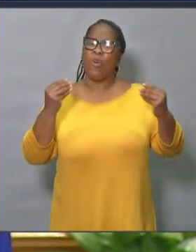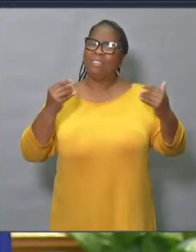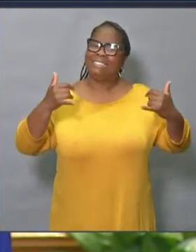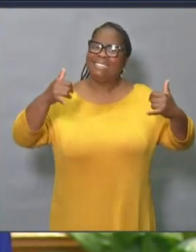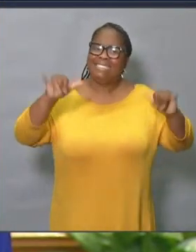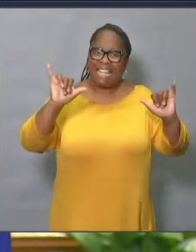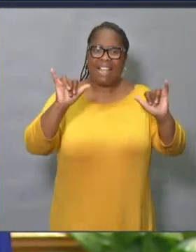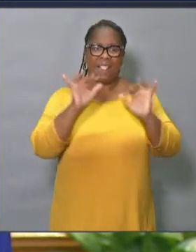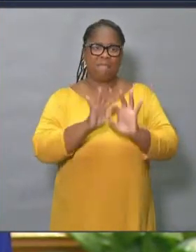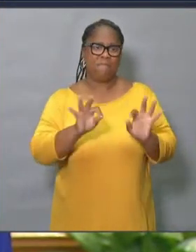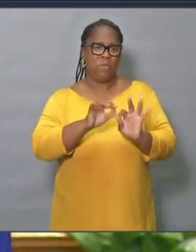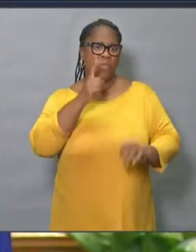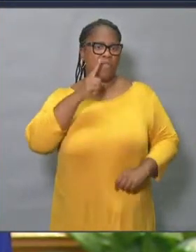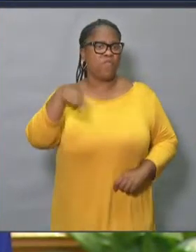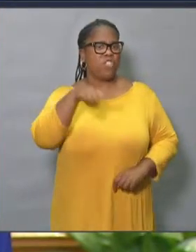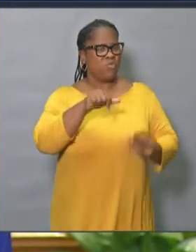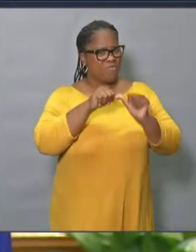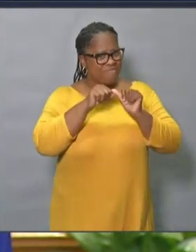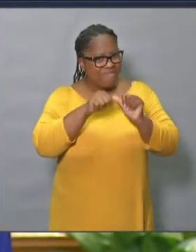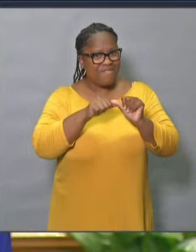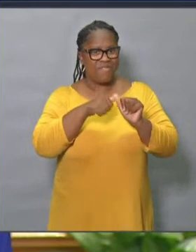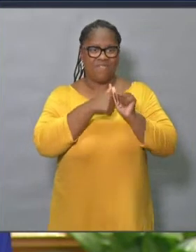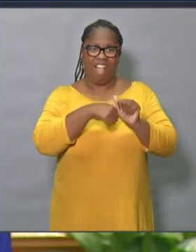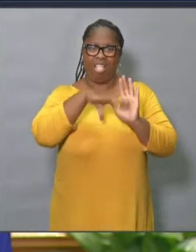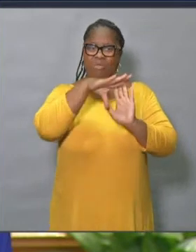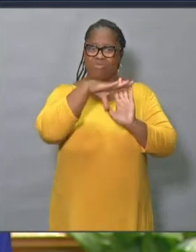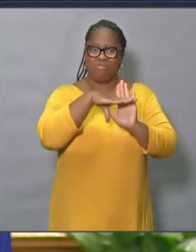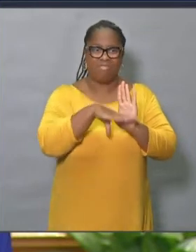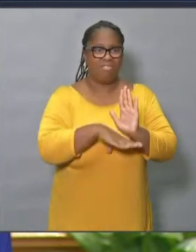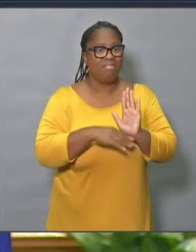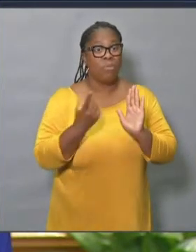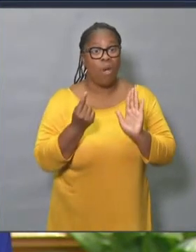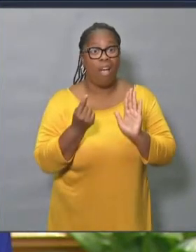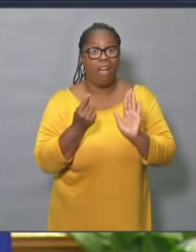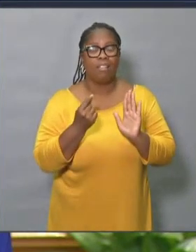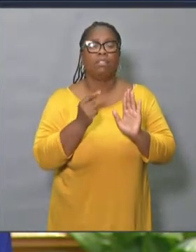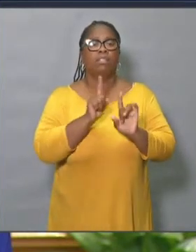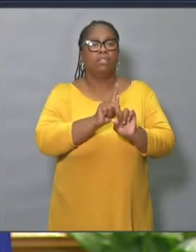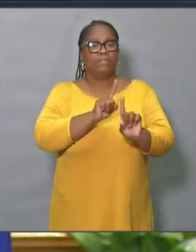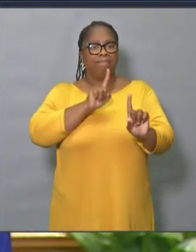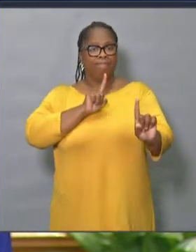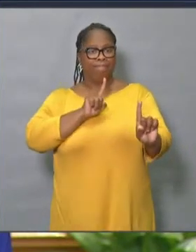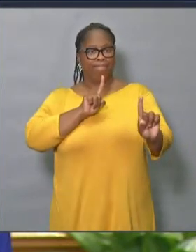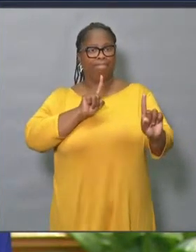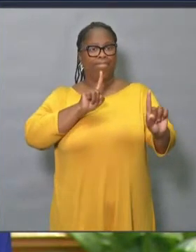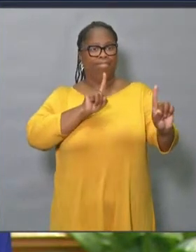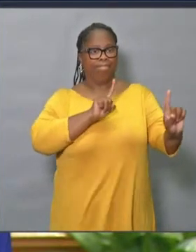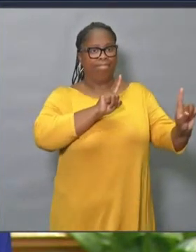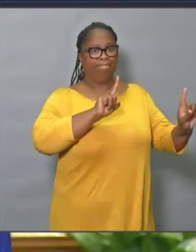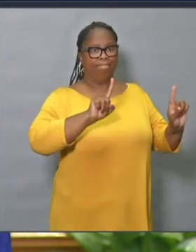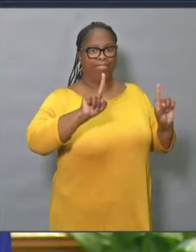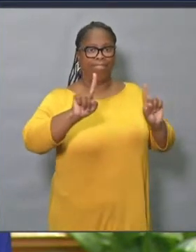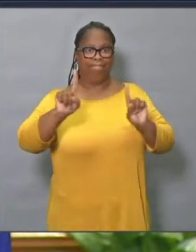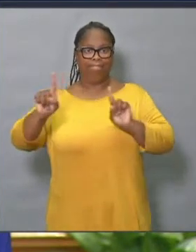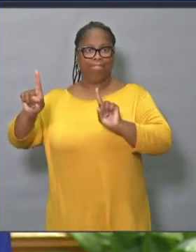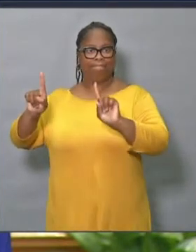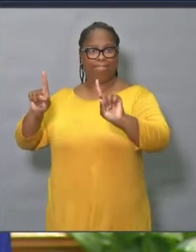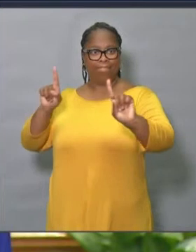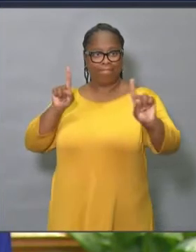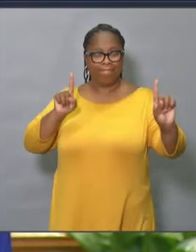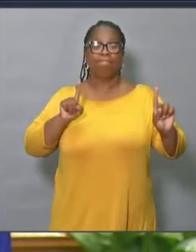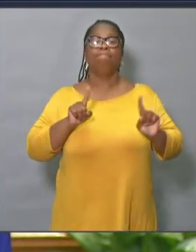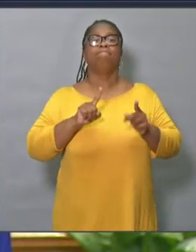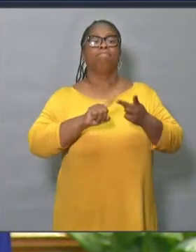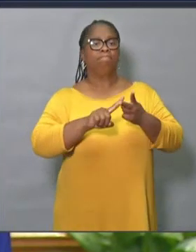people to practice that distancing 6 feet or more, and to always have your cloth face covering on when you're going to be around